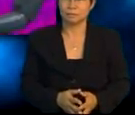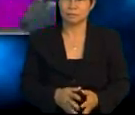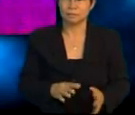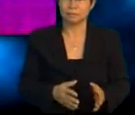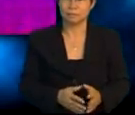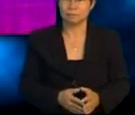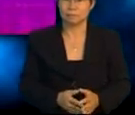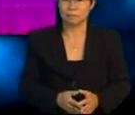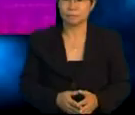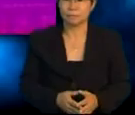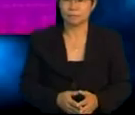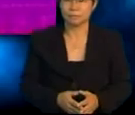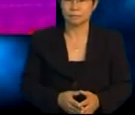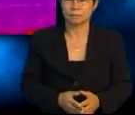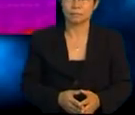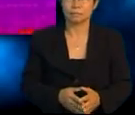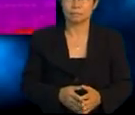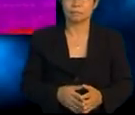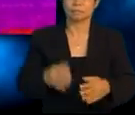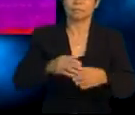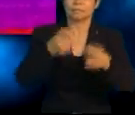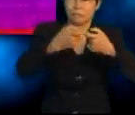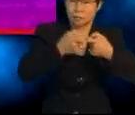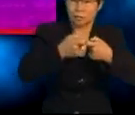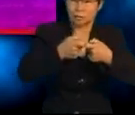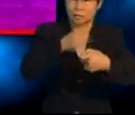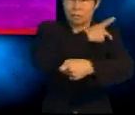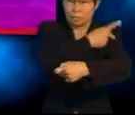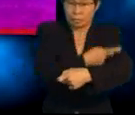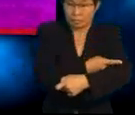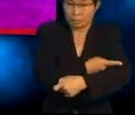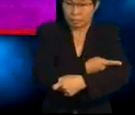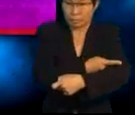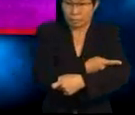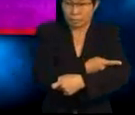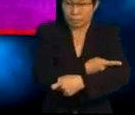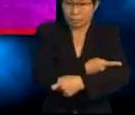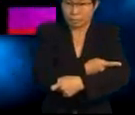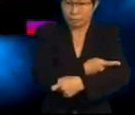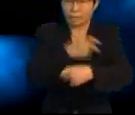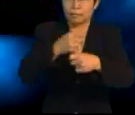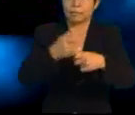Matter is made up of invisible particles called atoms.